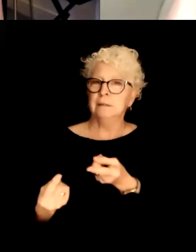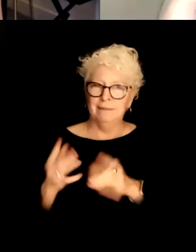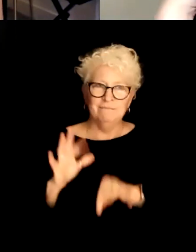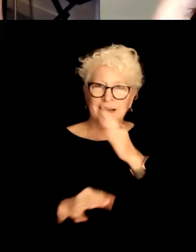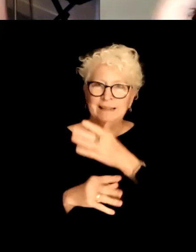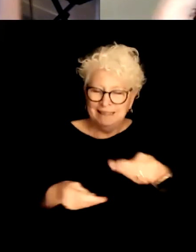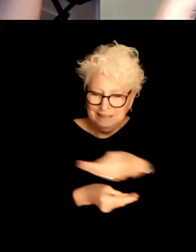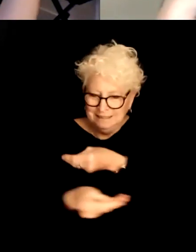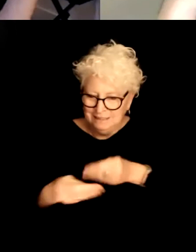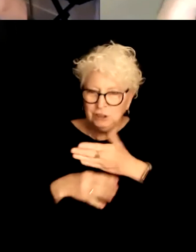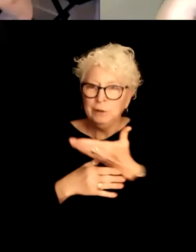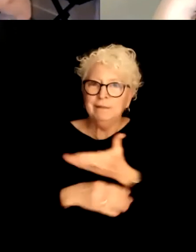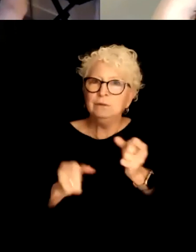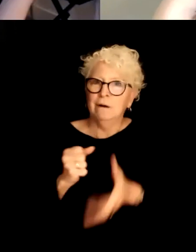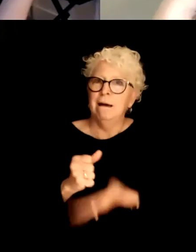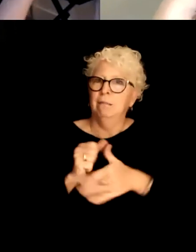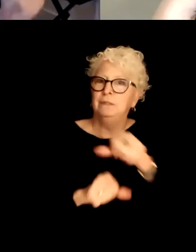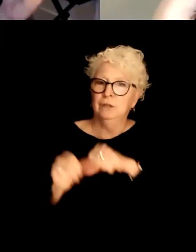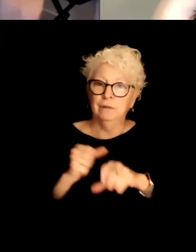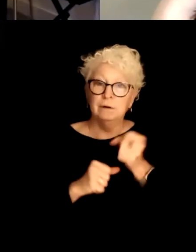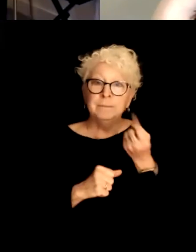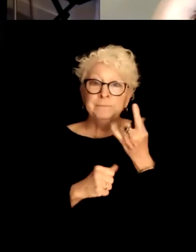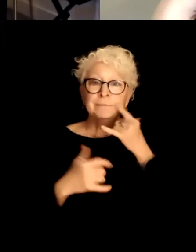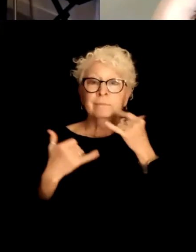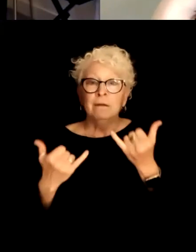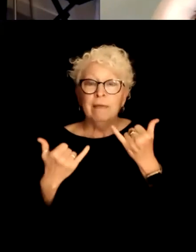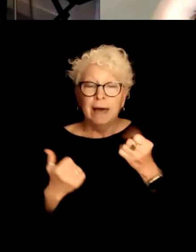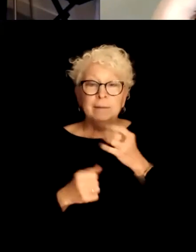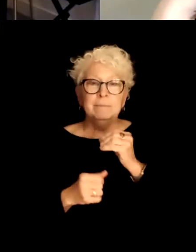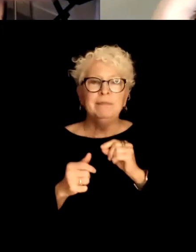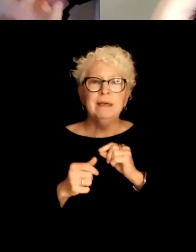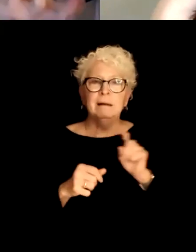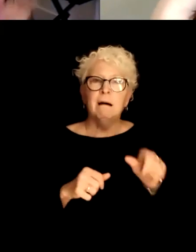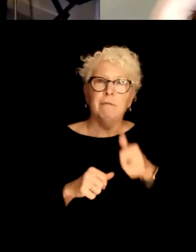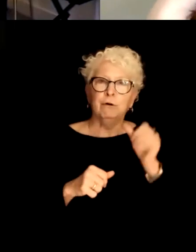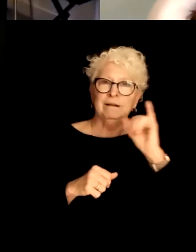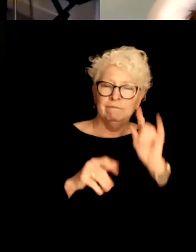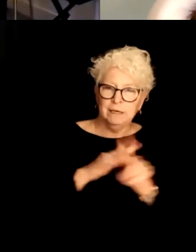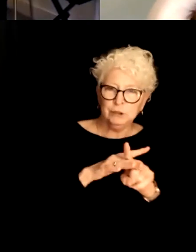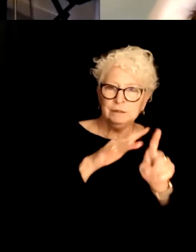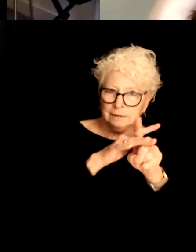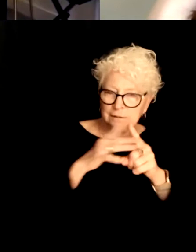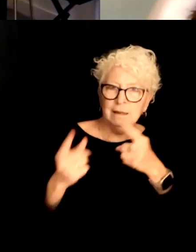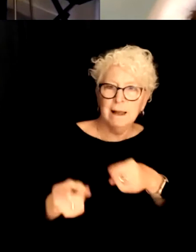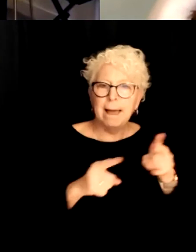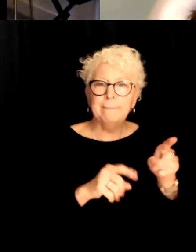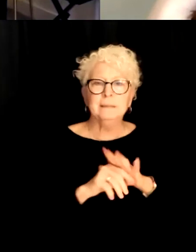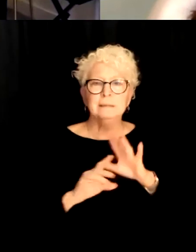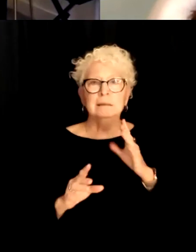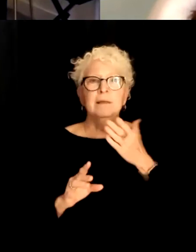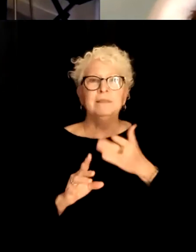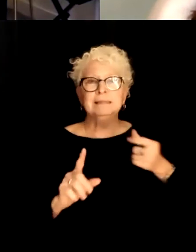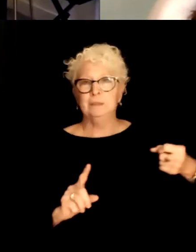who've gotten sick after these past outbreaks and sporadic infections, as well as non-infectious events that can trigger it.